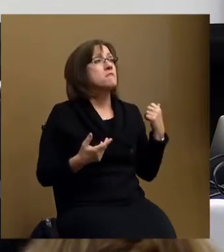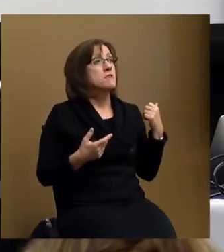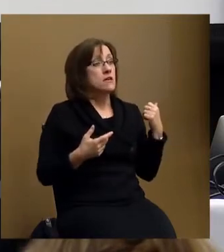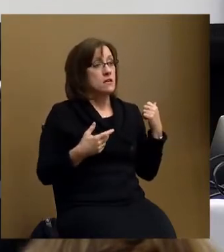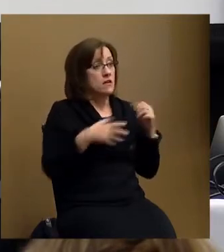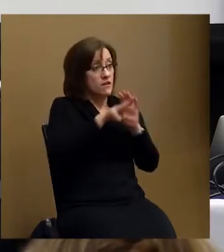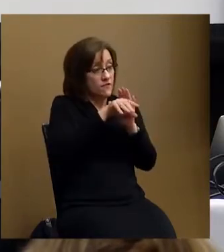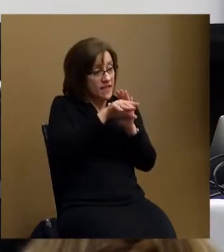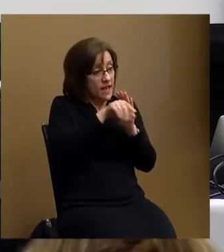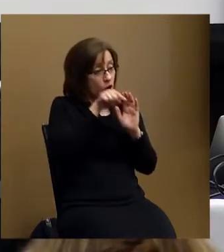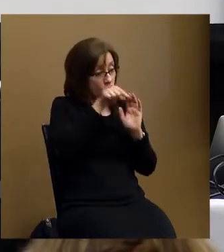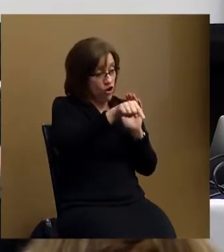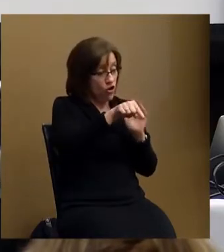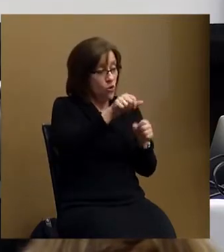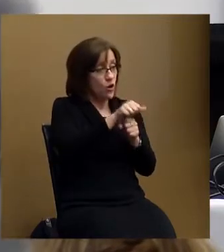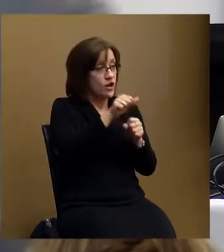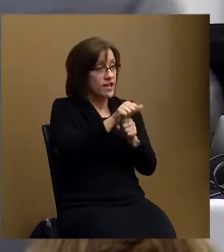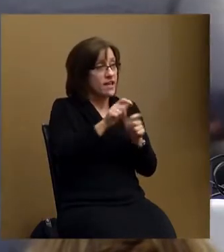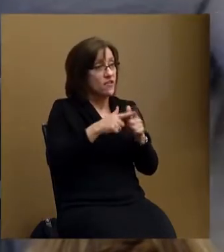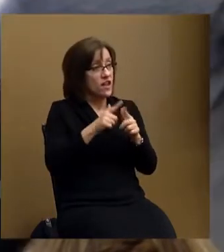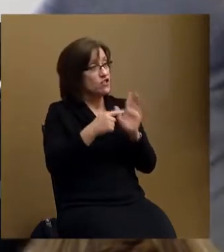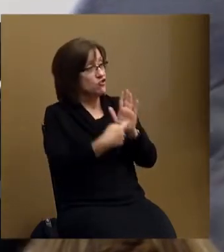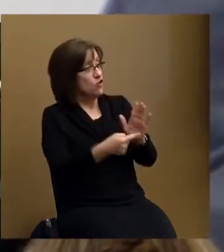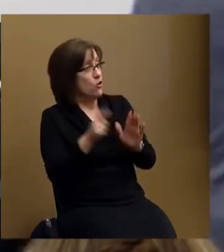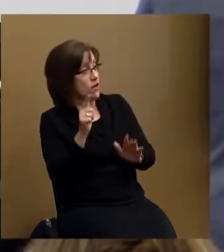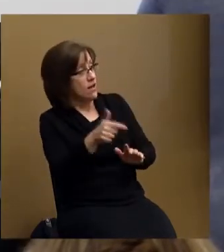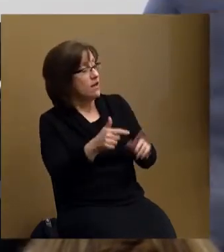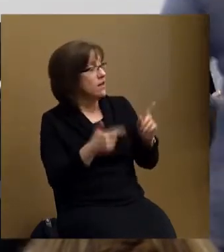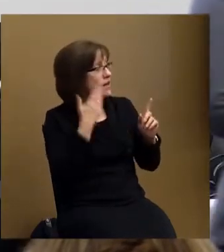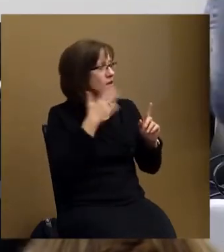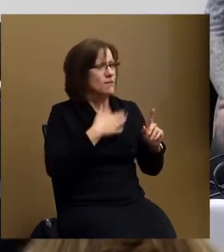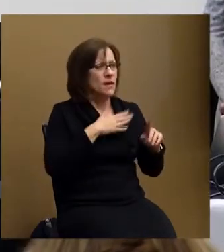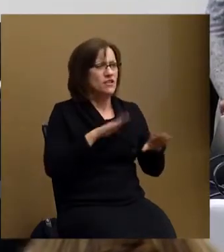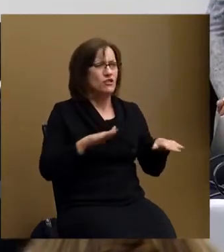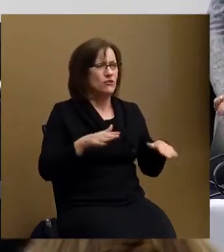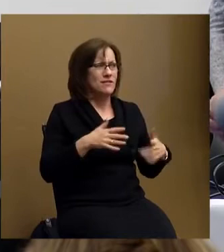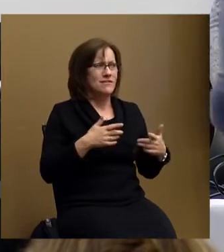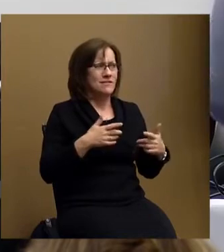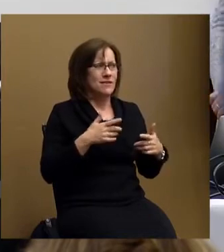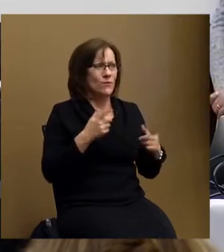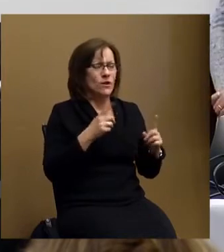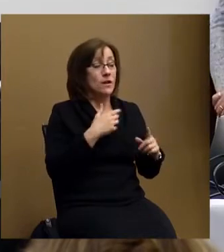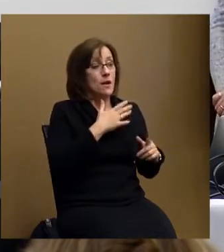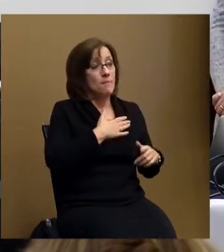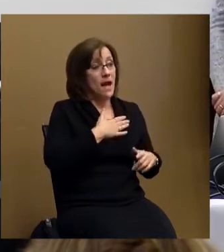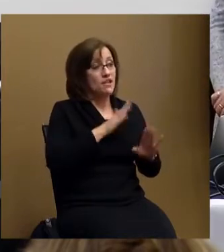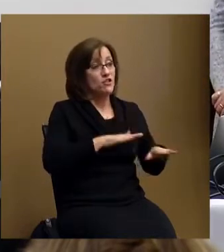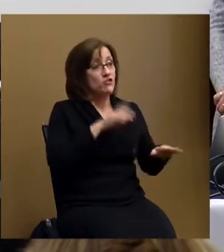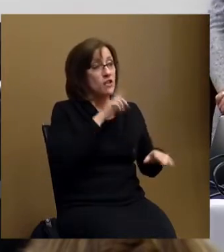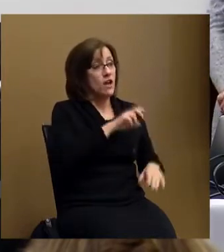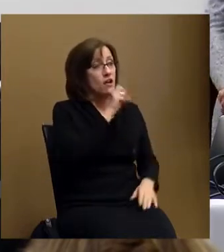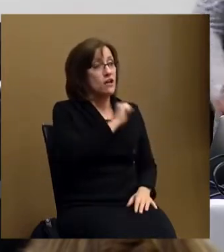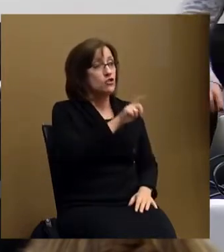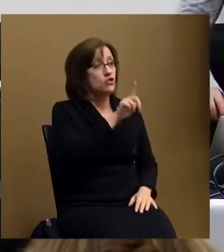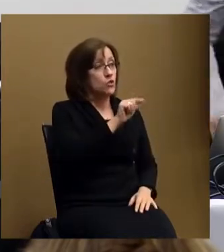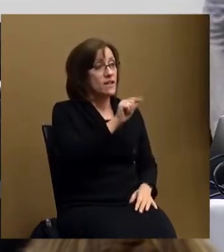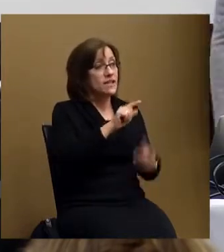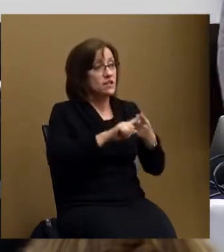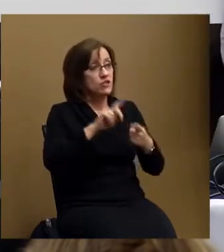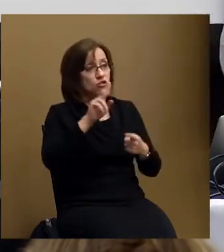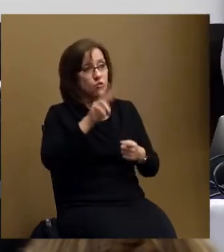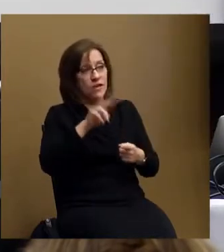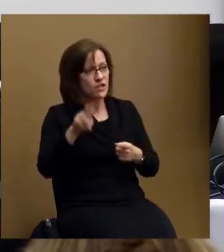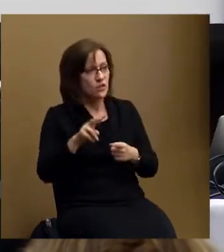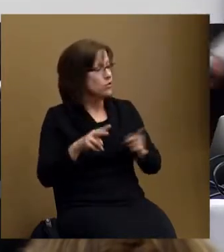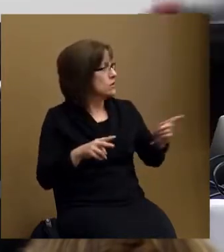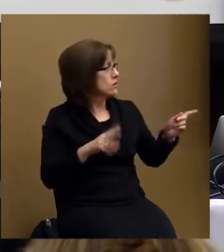working. Well, what about, I don't know the children's shows. My children are 20 and 22 now. Borders, you have little kids. What? I'm sorry.